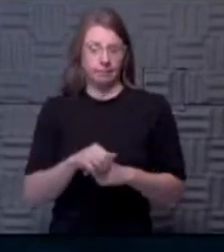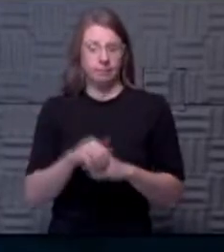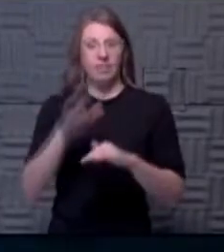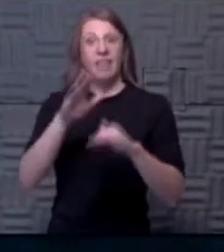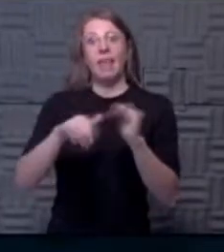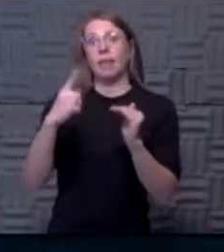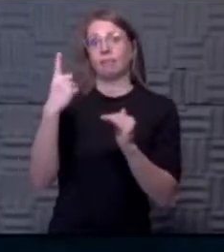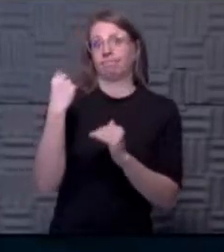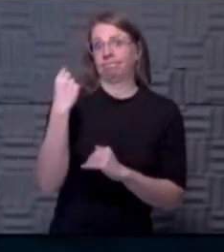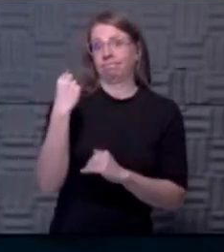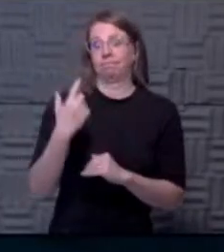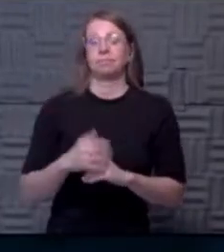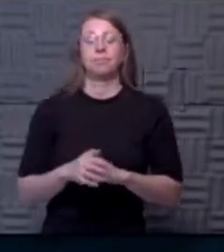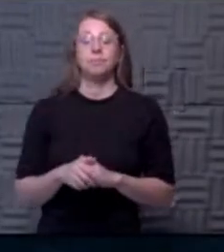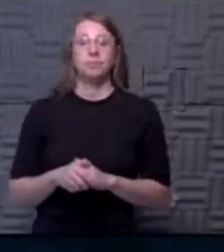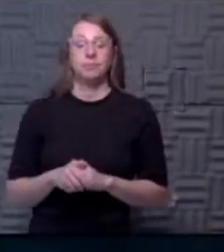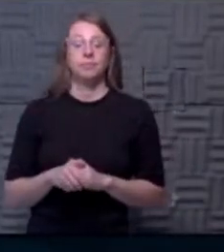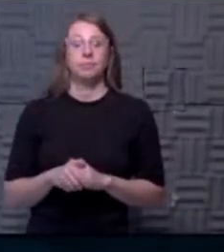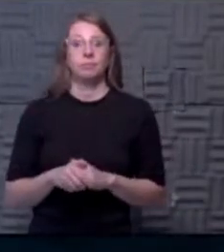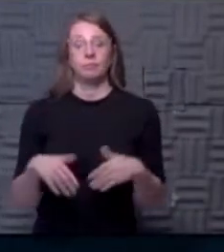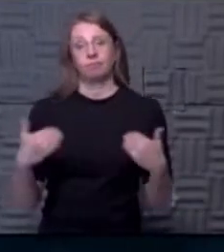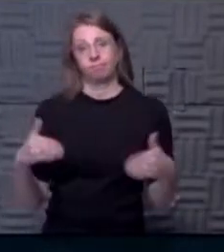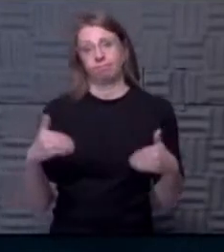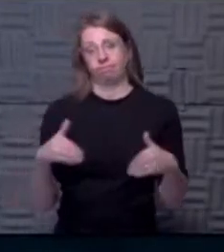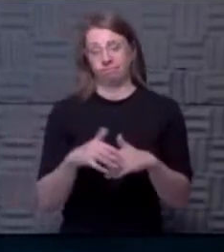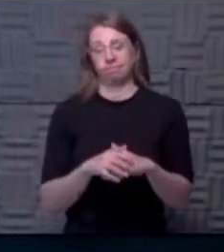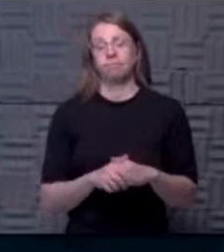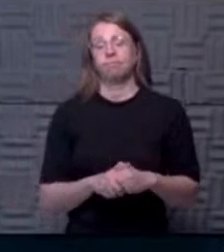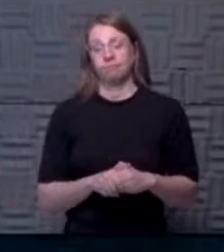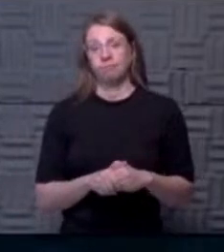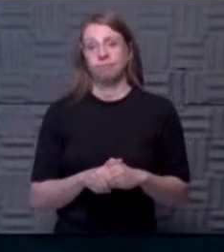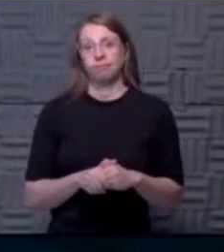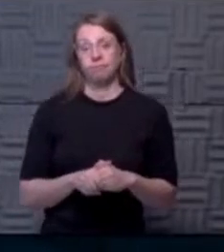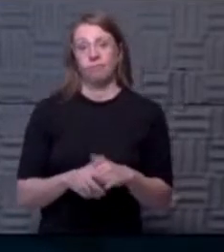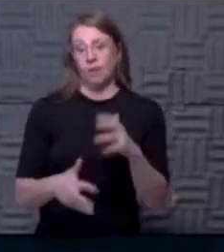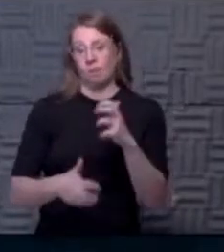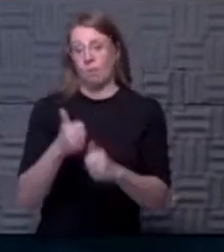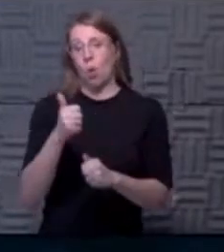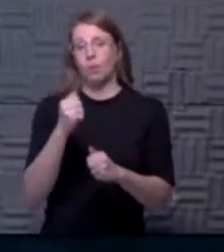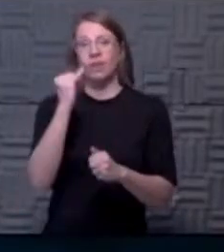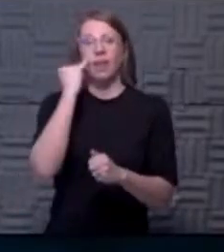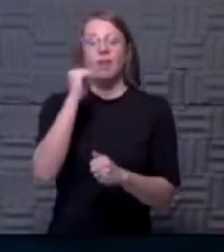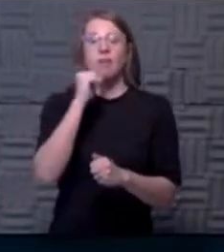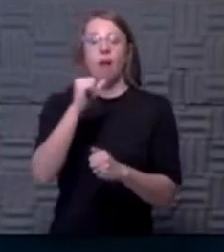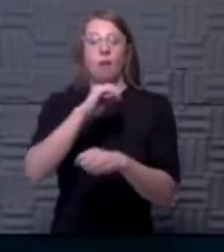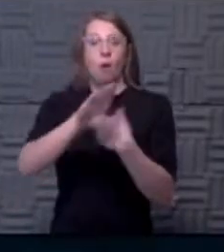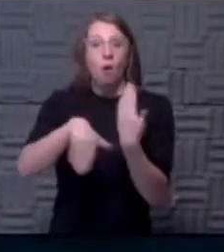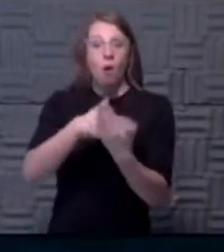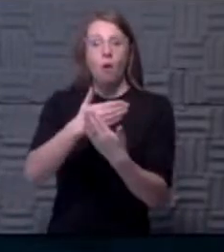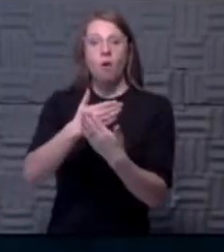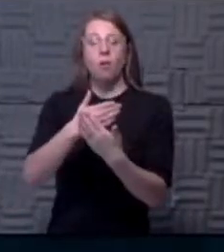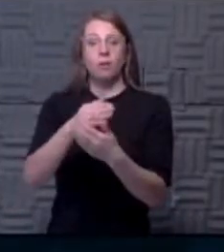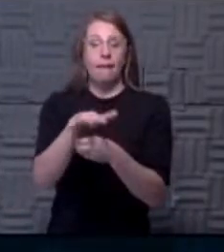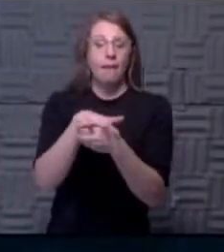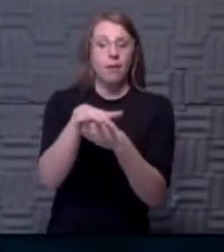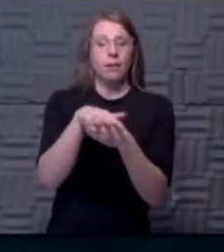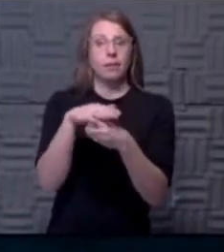were a year ago. That's very likely the case in most, if not all, of those areas that we saw pictures